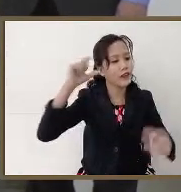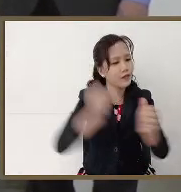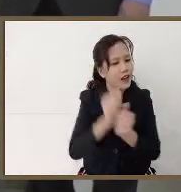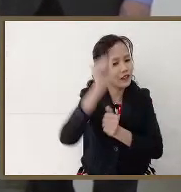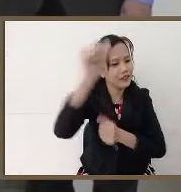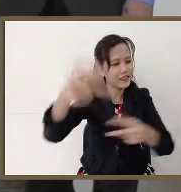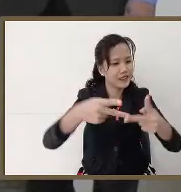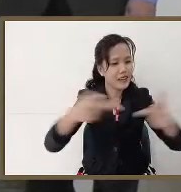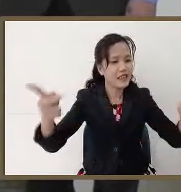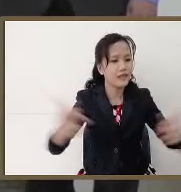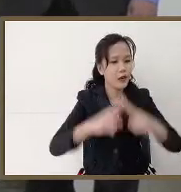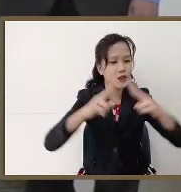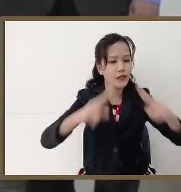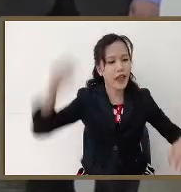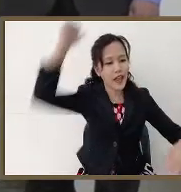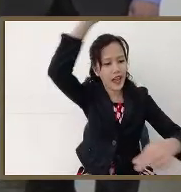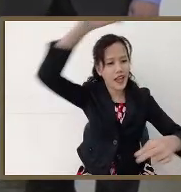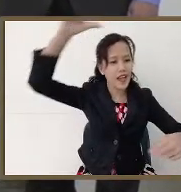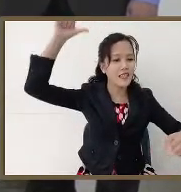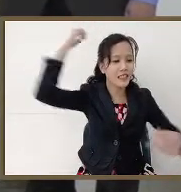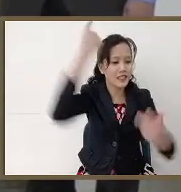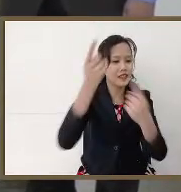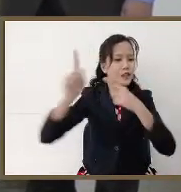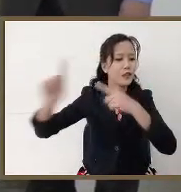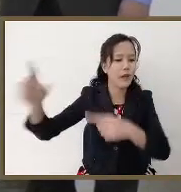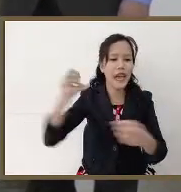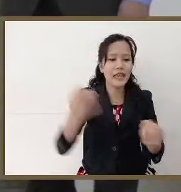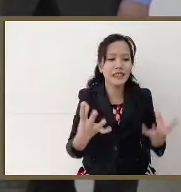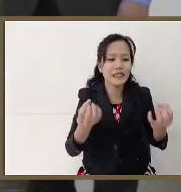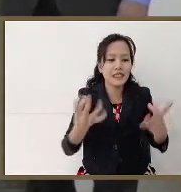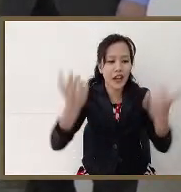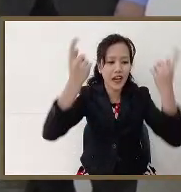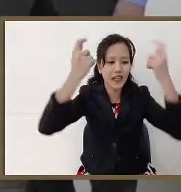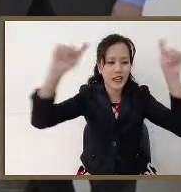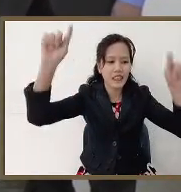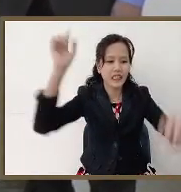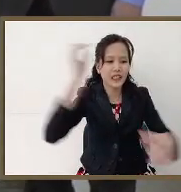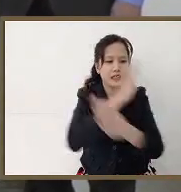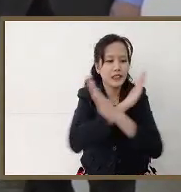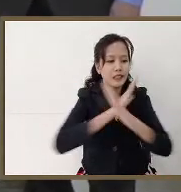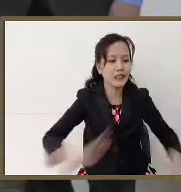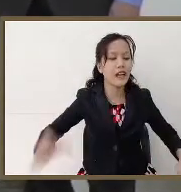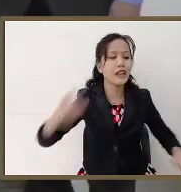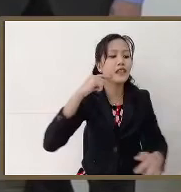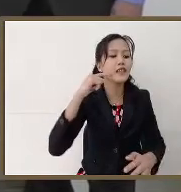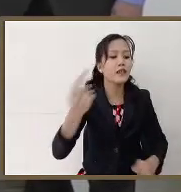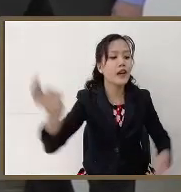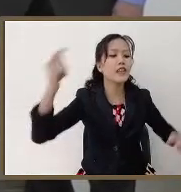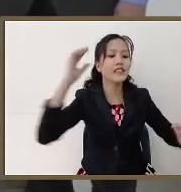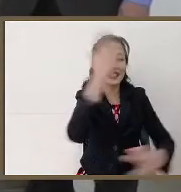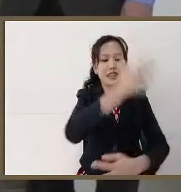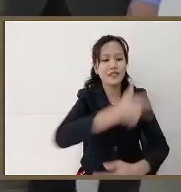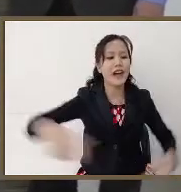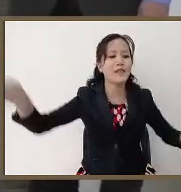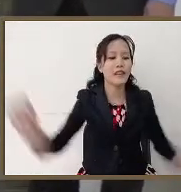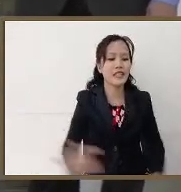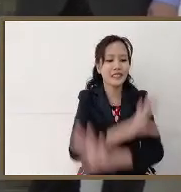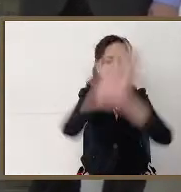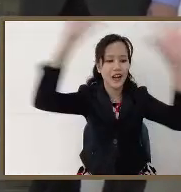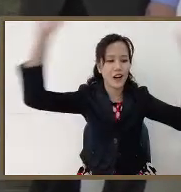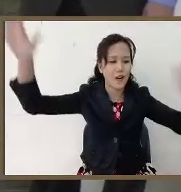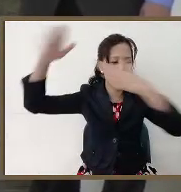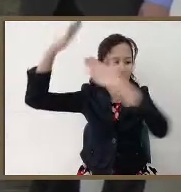as a home for the saints to rest. So many have tried, but they couldn't describe all the beauties on that